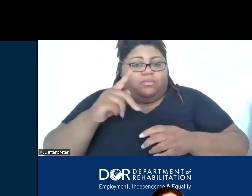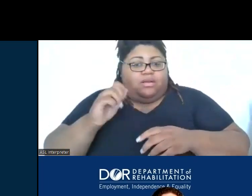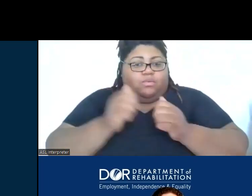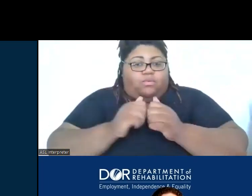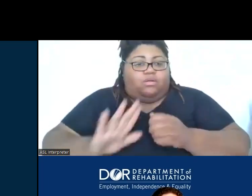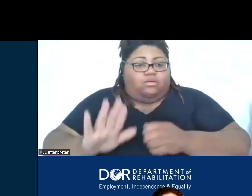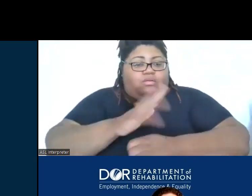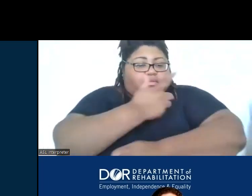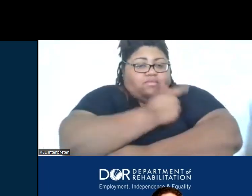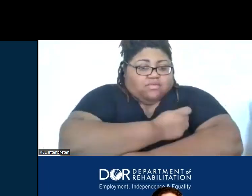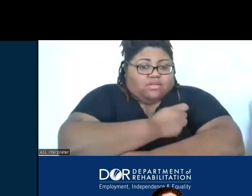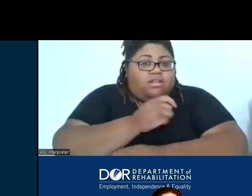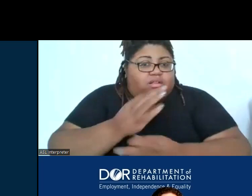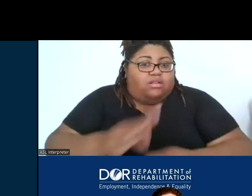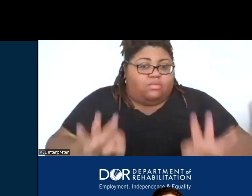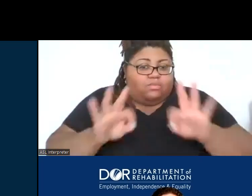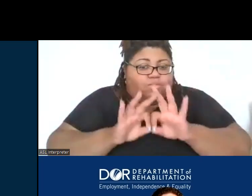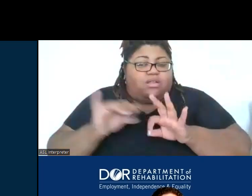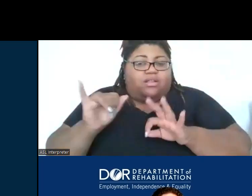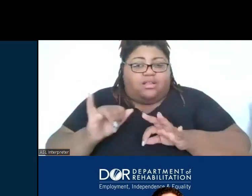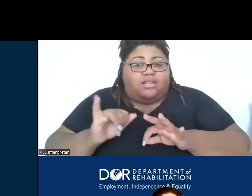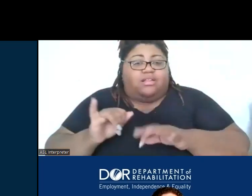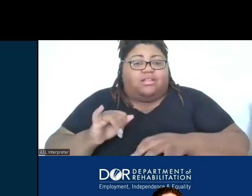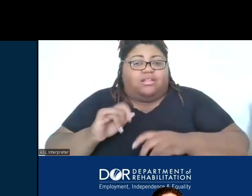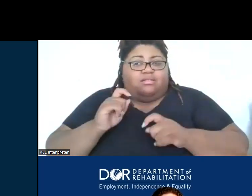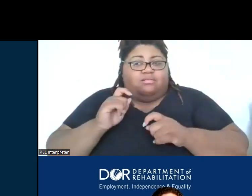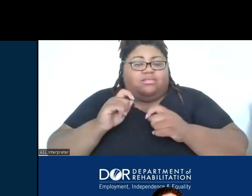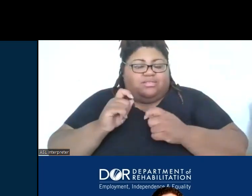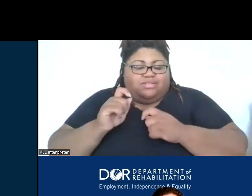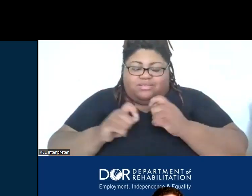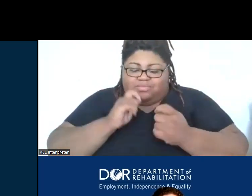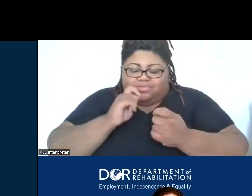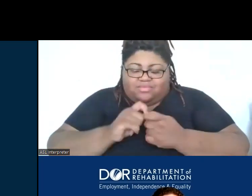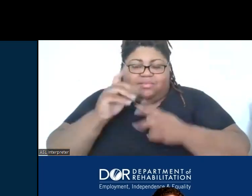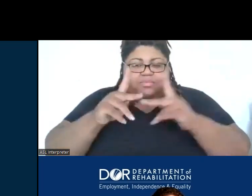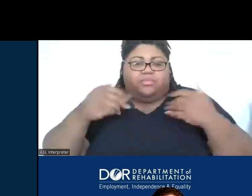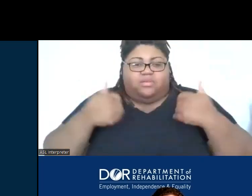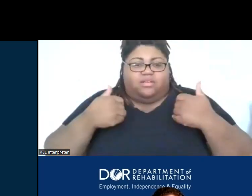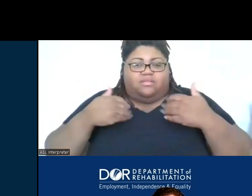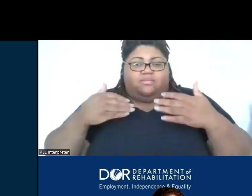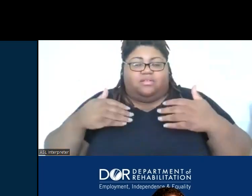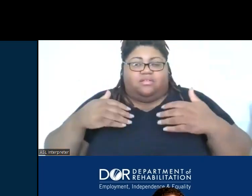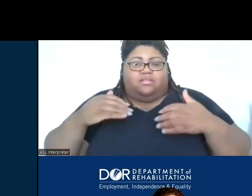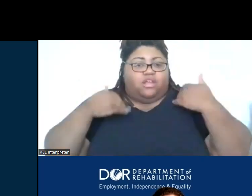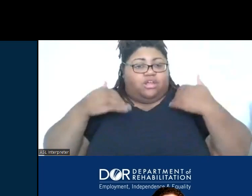for younger people, especially younger people who have any kind of pre-existing condition.